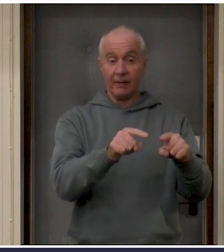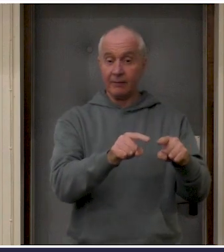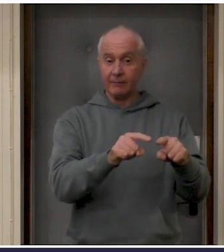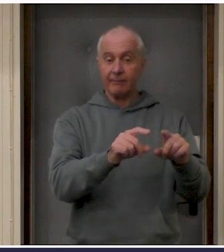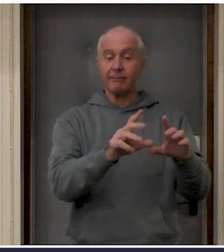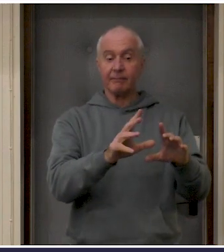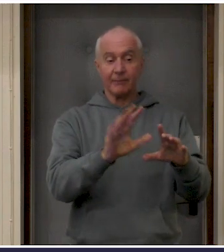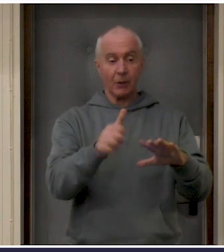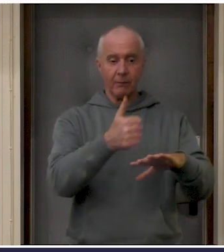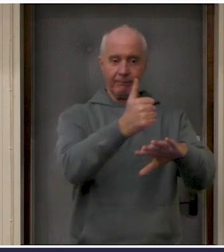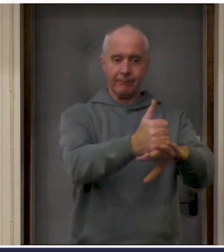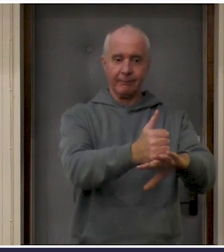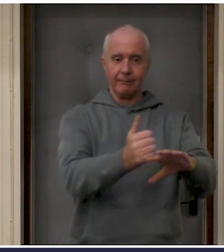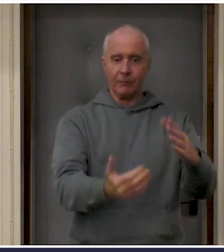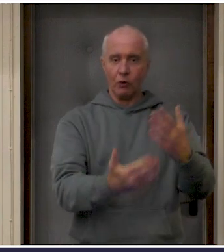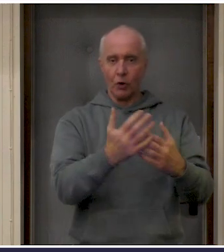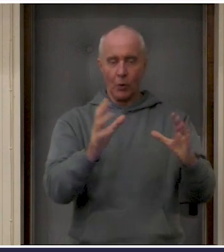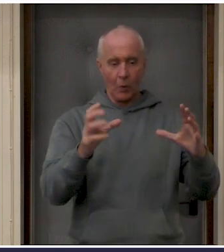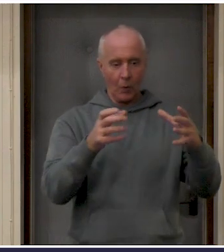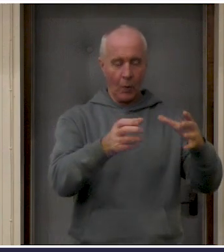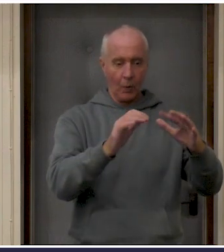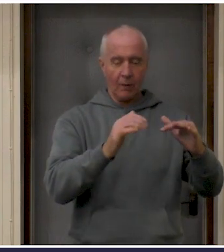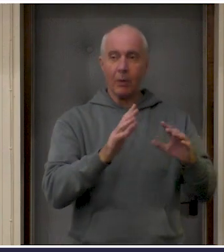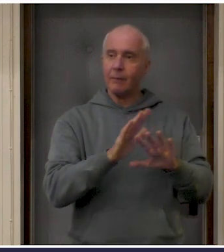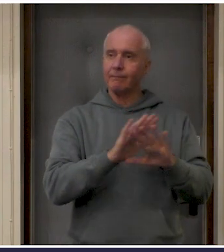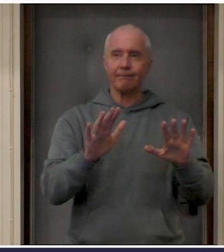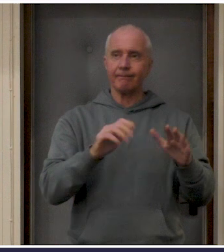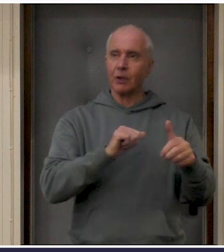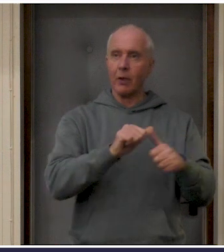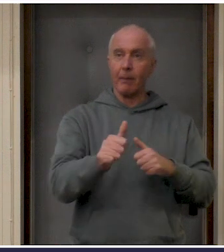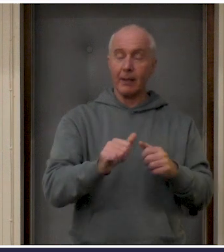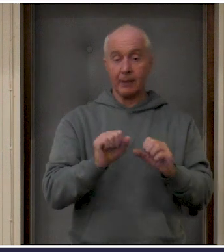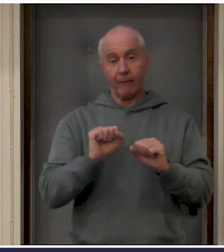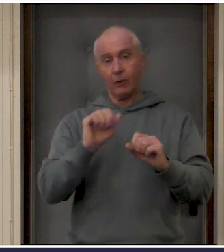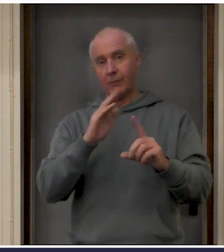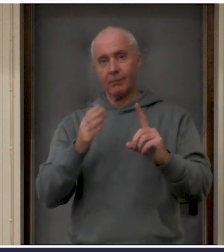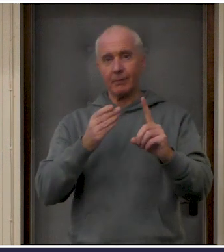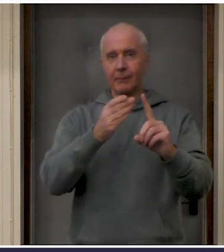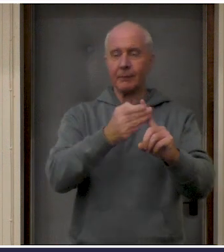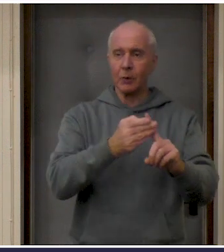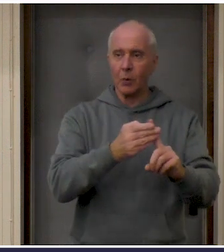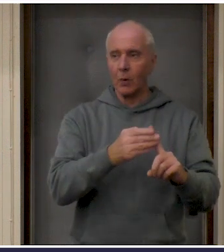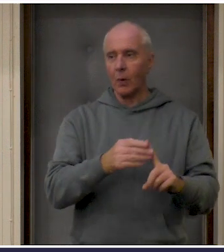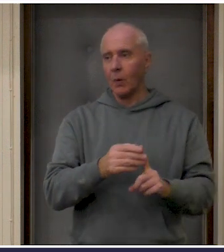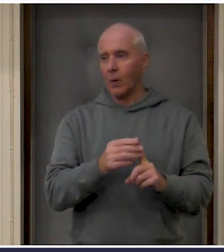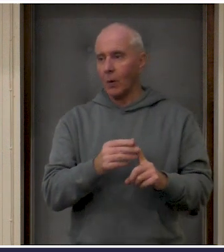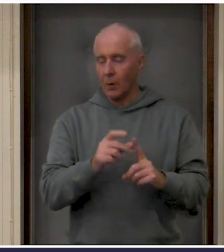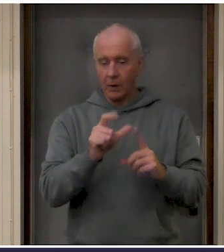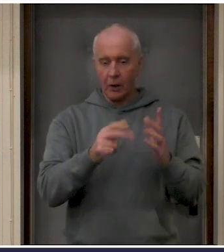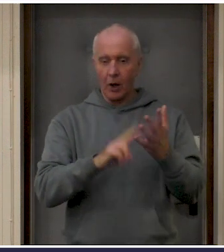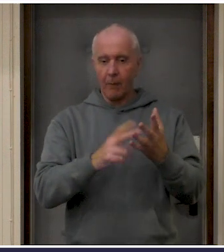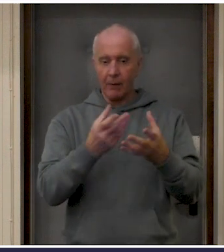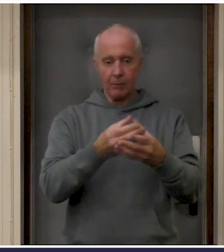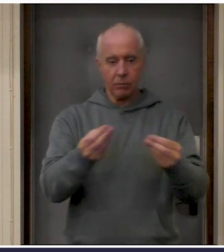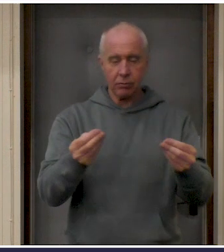most sensible place for them to go. But it's not the best place if your goal is decarbonisation and net zero. There are plenty more